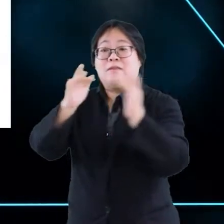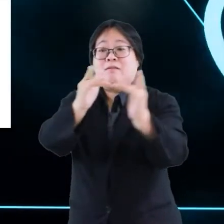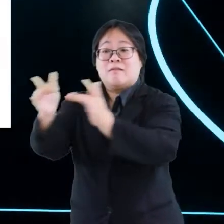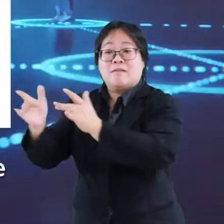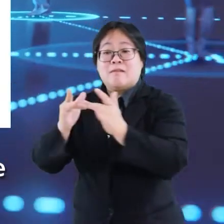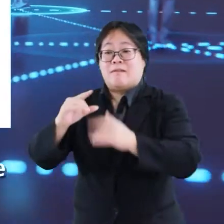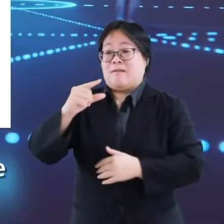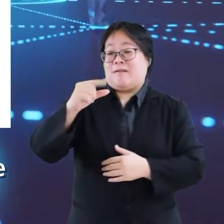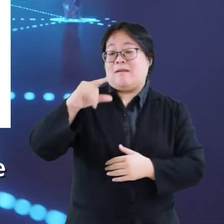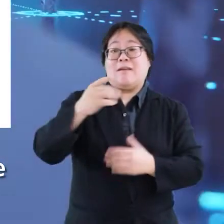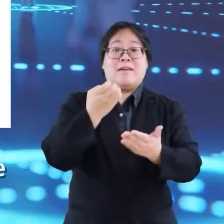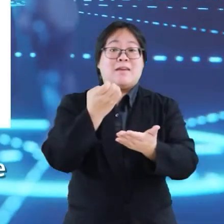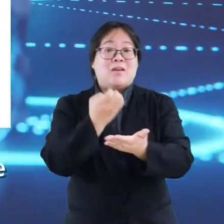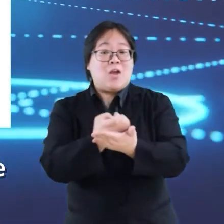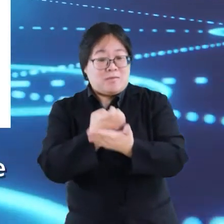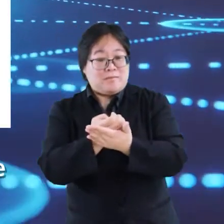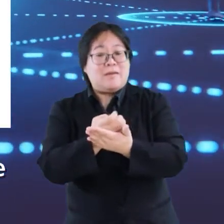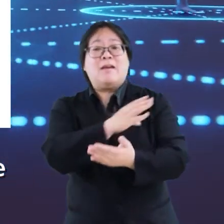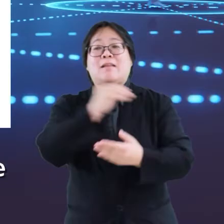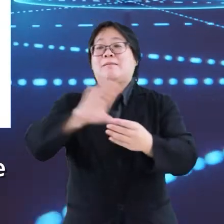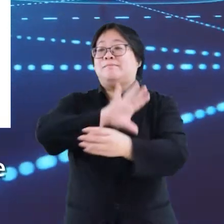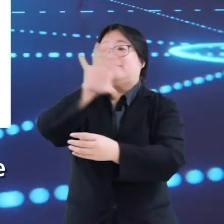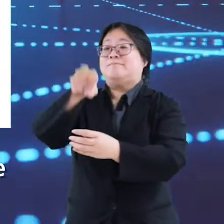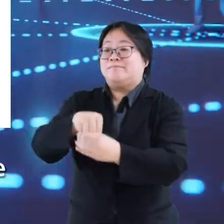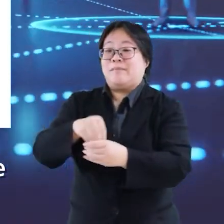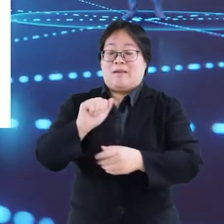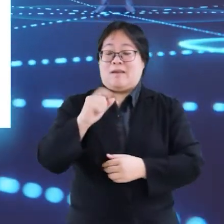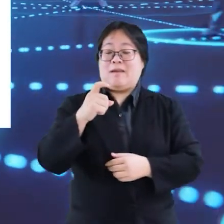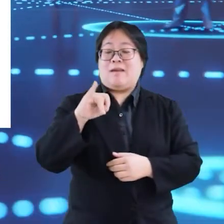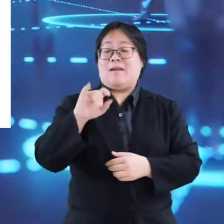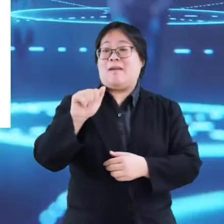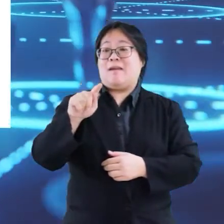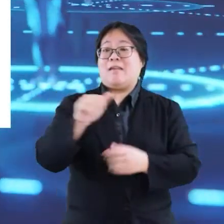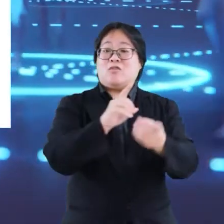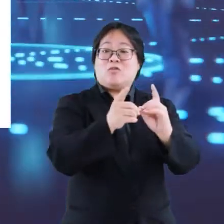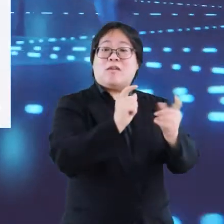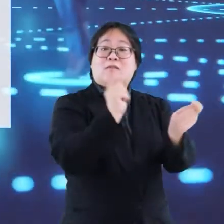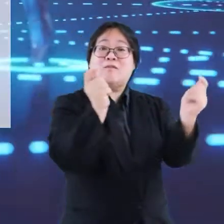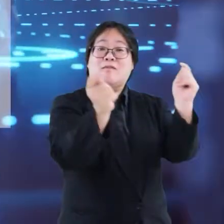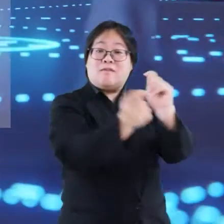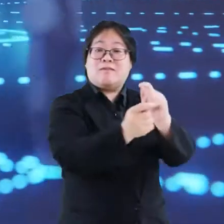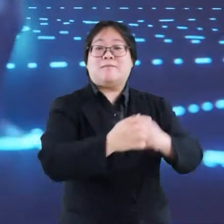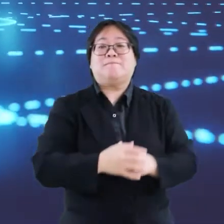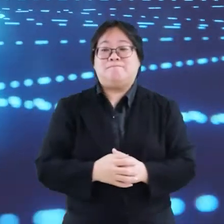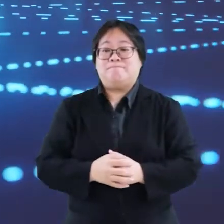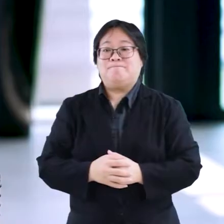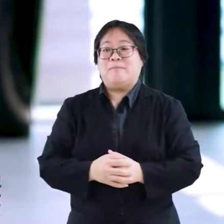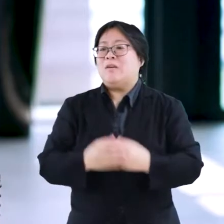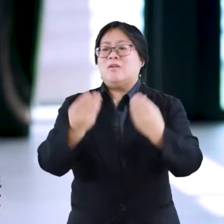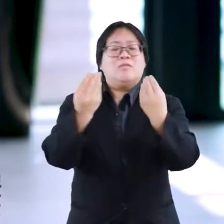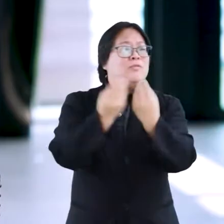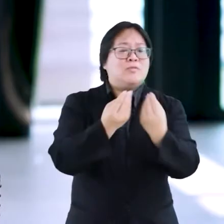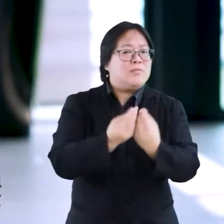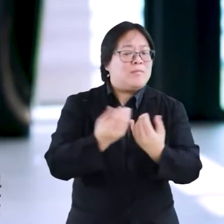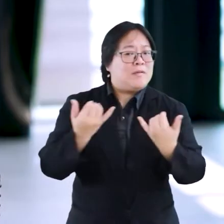developer ecosystems and the geek economy as well, to participate in Axiata's digital transformation journey. Talking